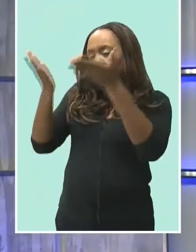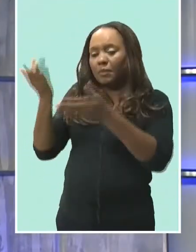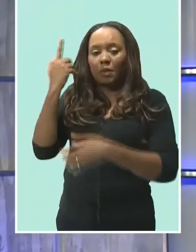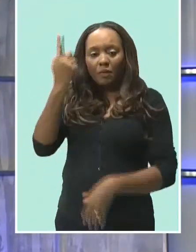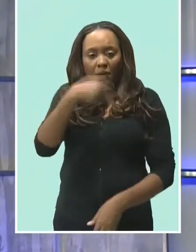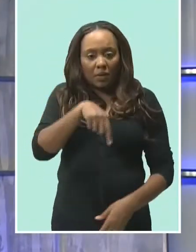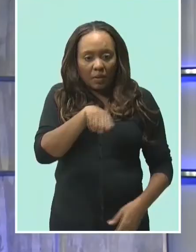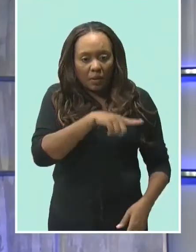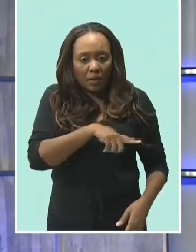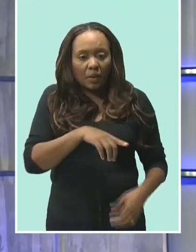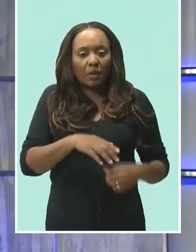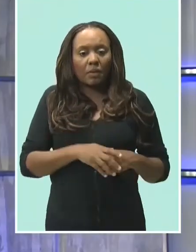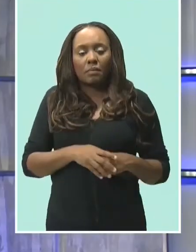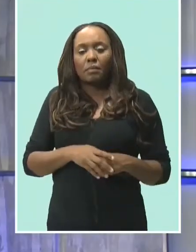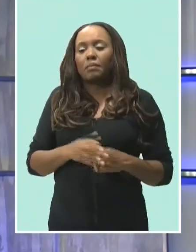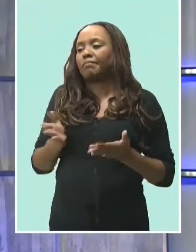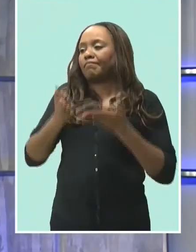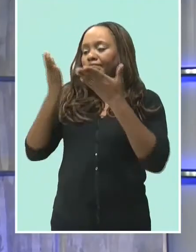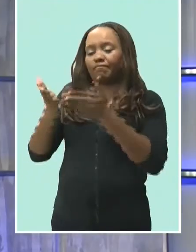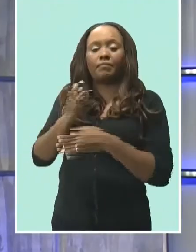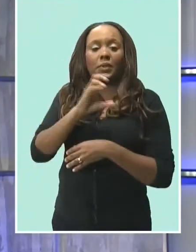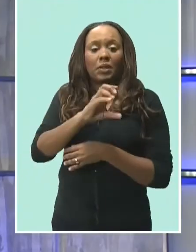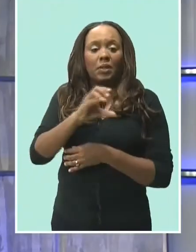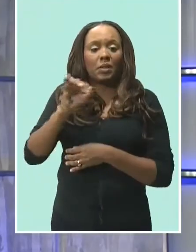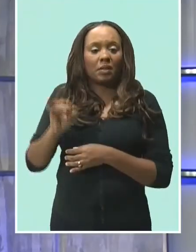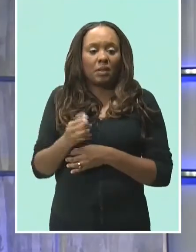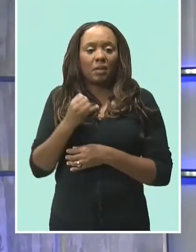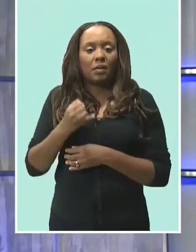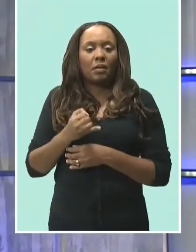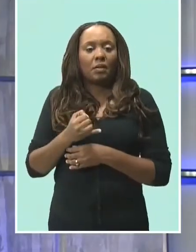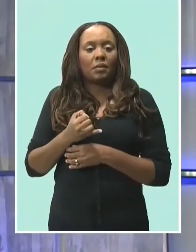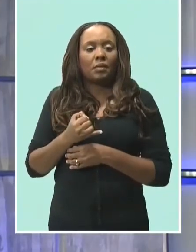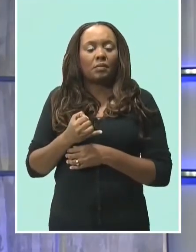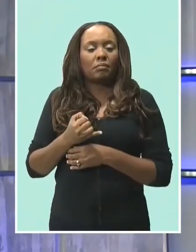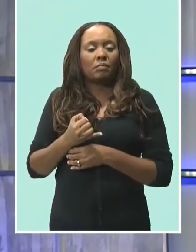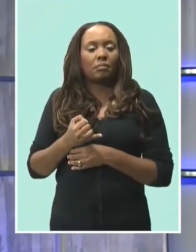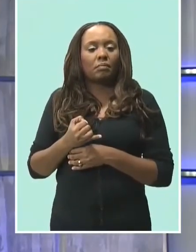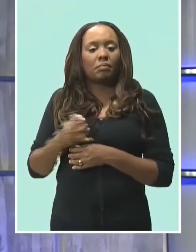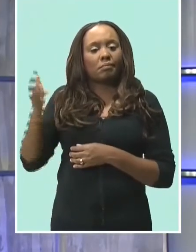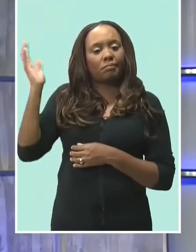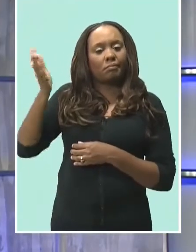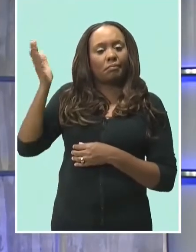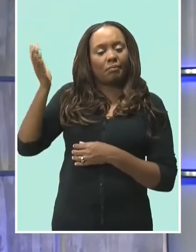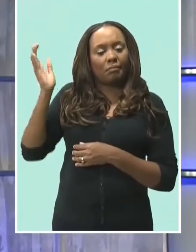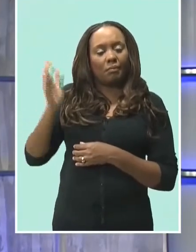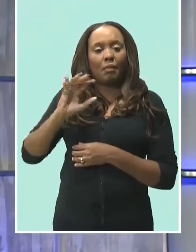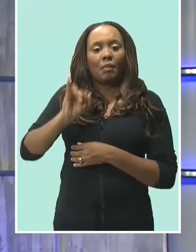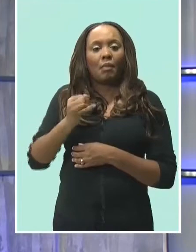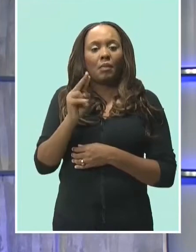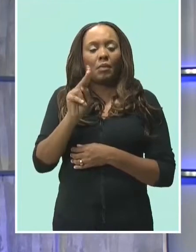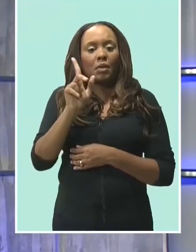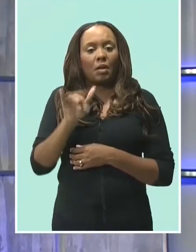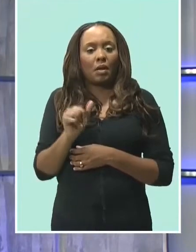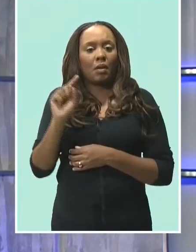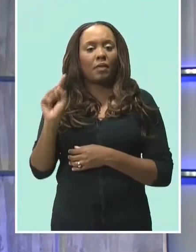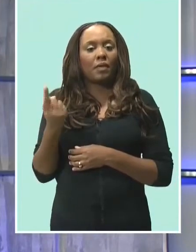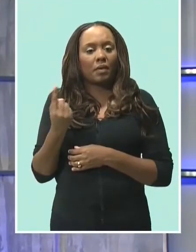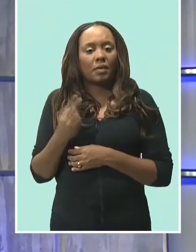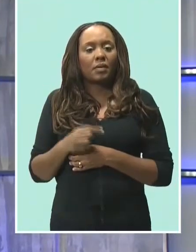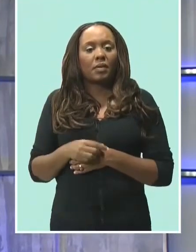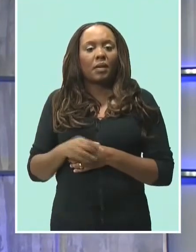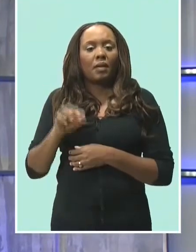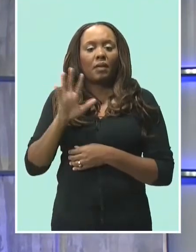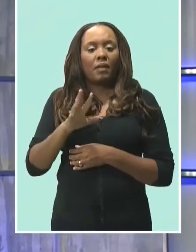case, which is before the Caribbean Court of Justice. Oral submissions were heard on July 1st by a 5-member panel of judges led